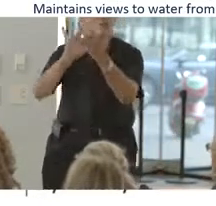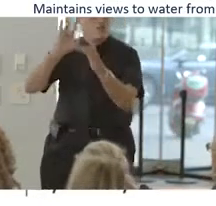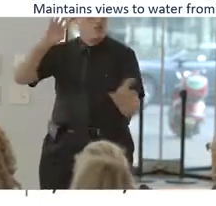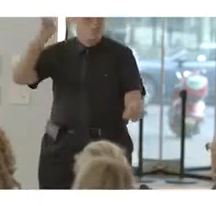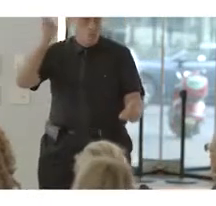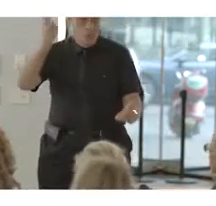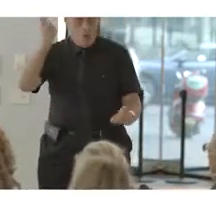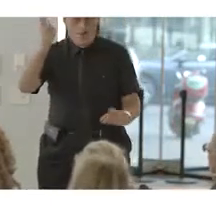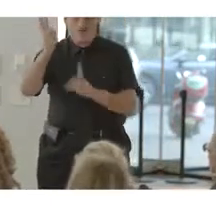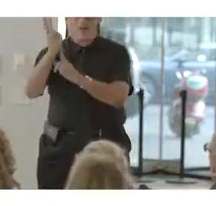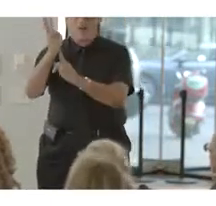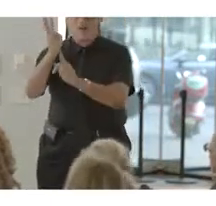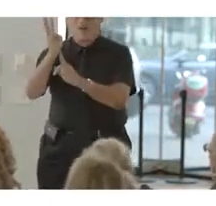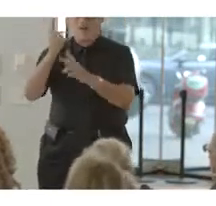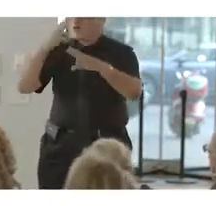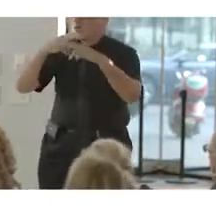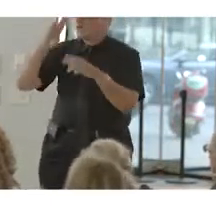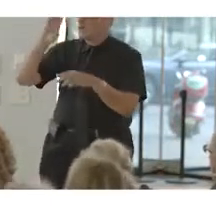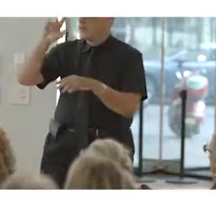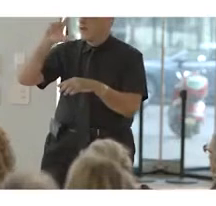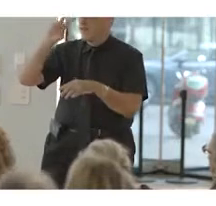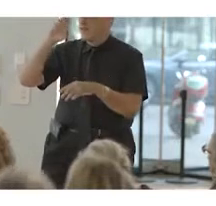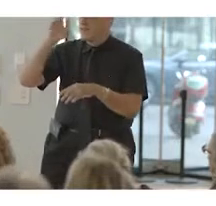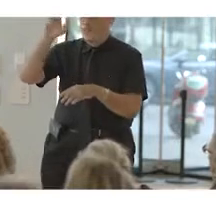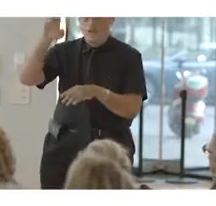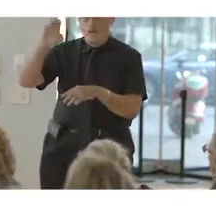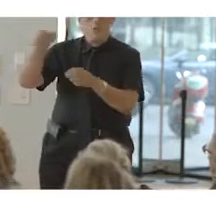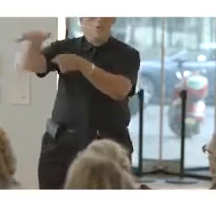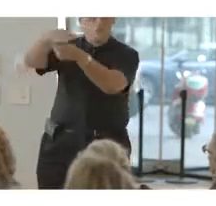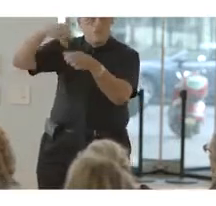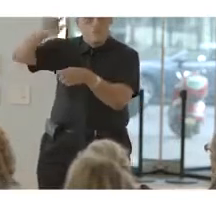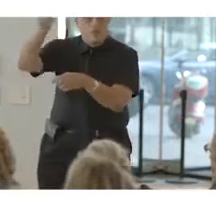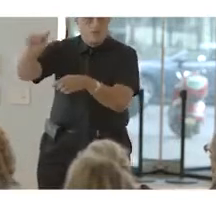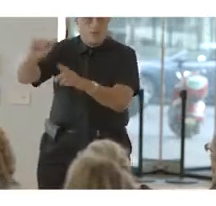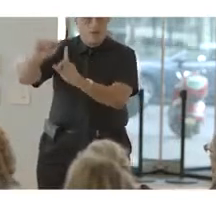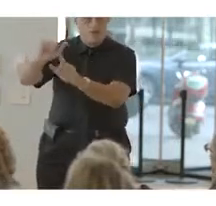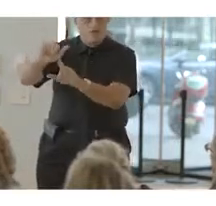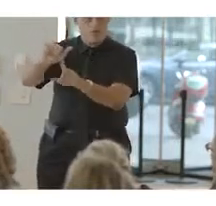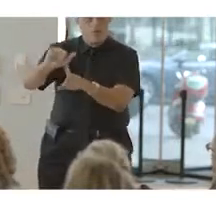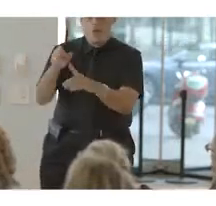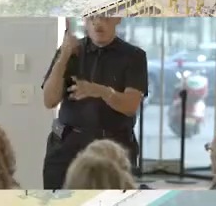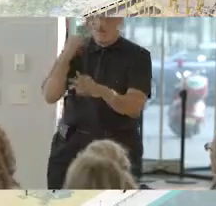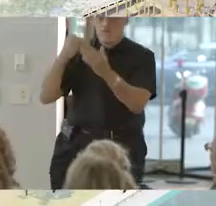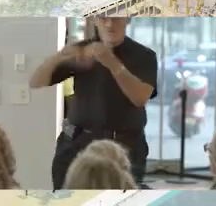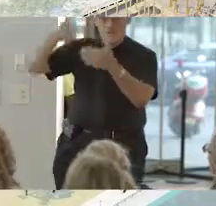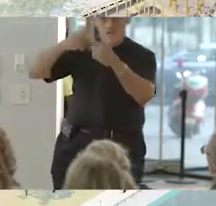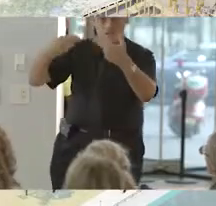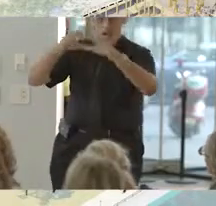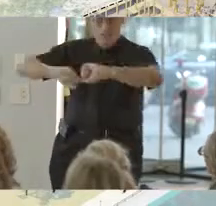is called Belvedere Plaza. And This, if you go to the next